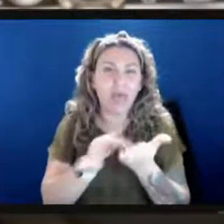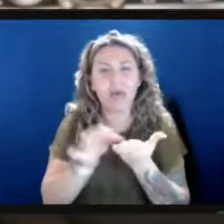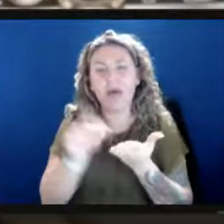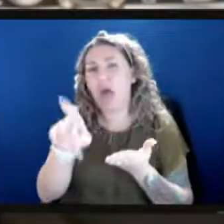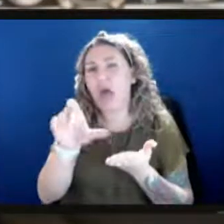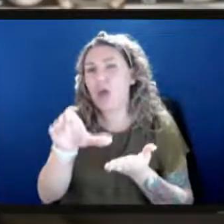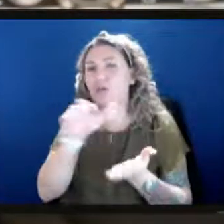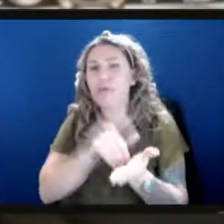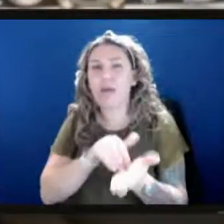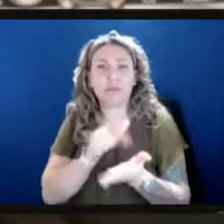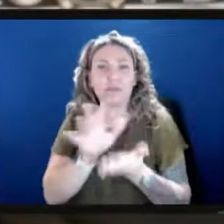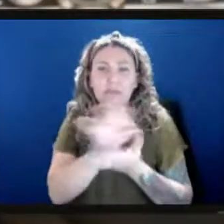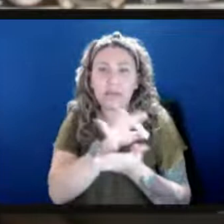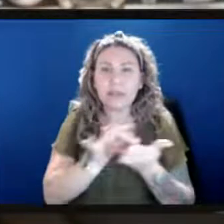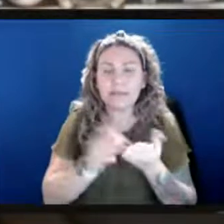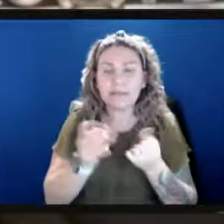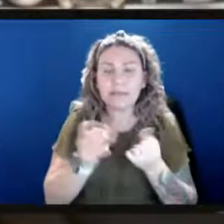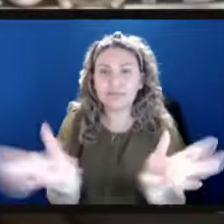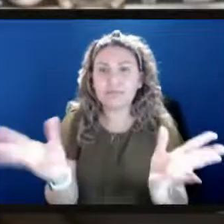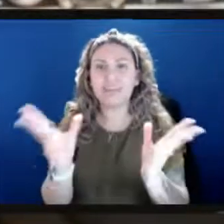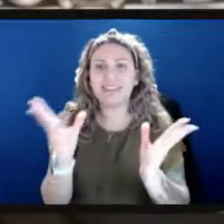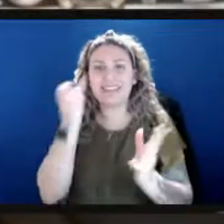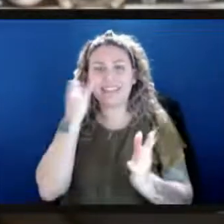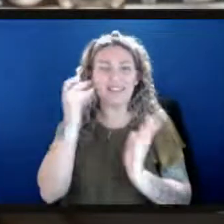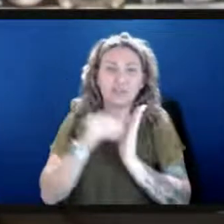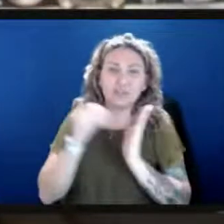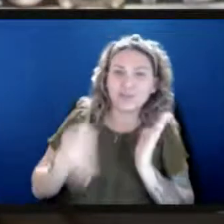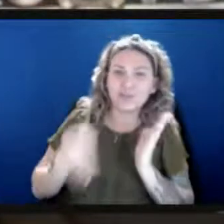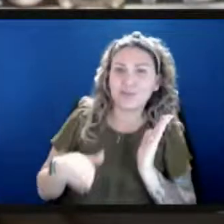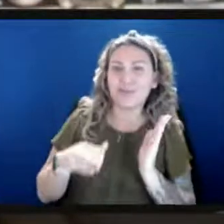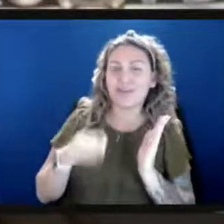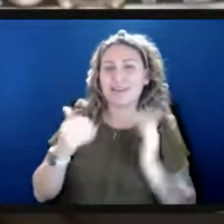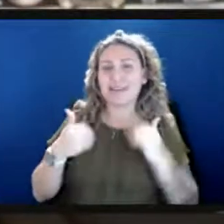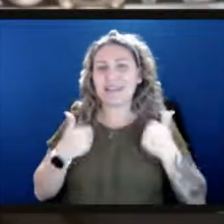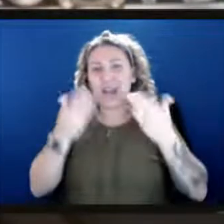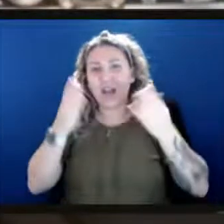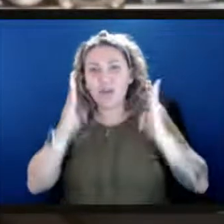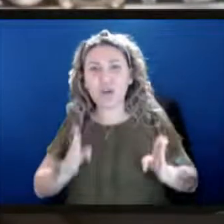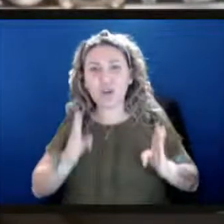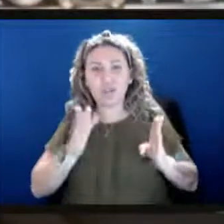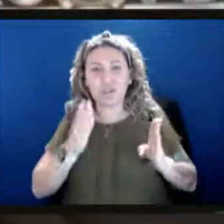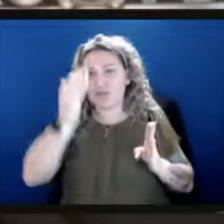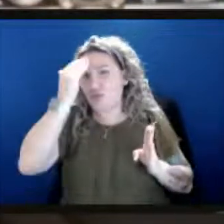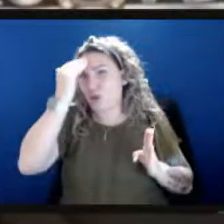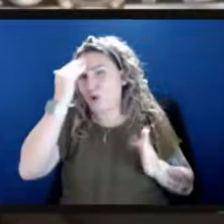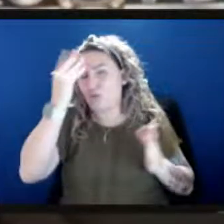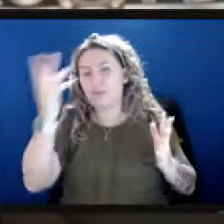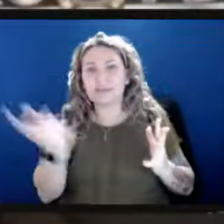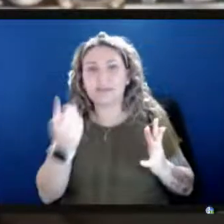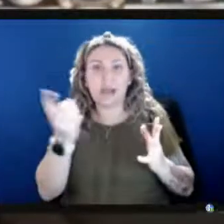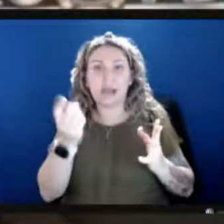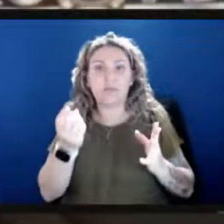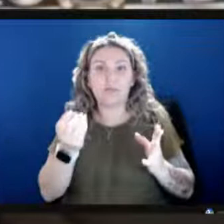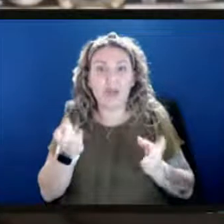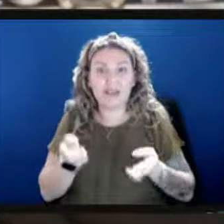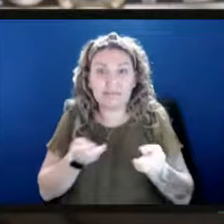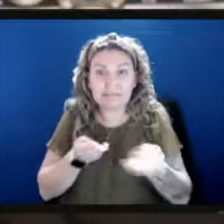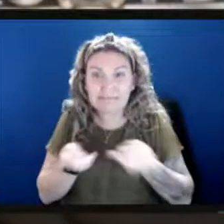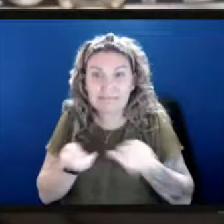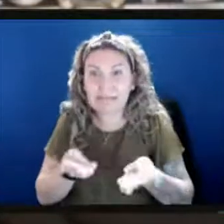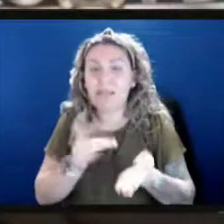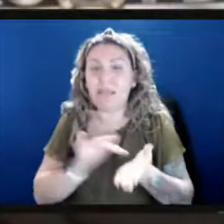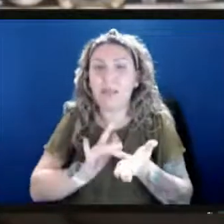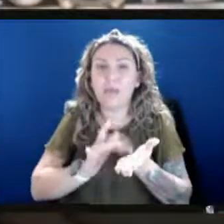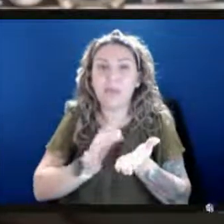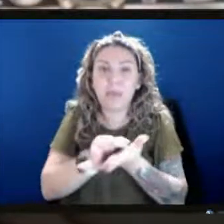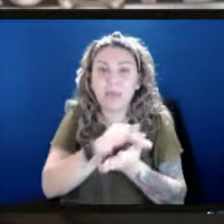If there's a student or if there's someone, a young person that knows of someone dealing with these pills or knows of someone